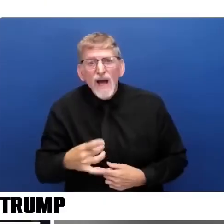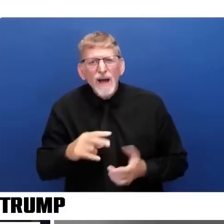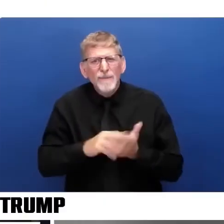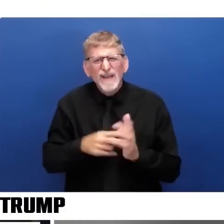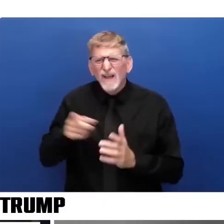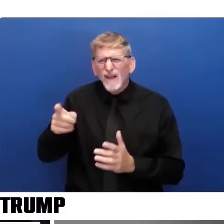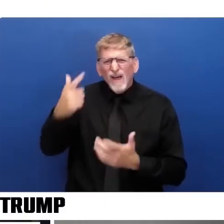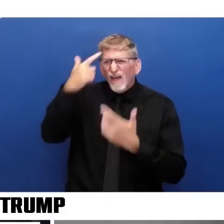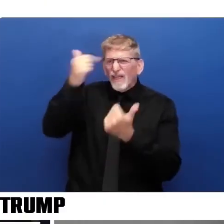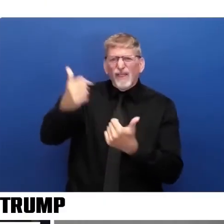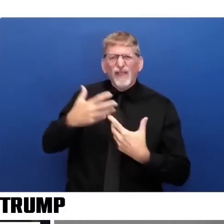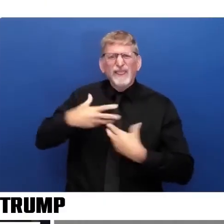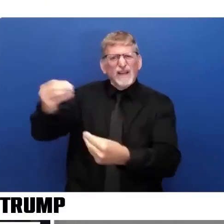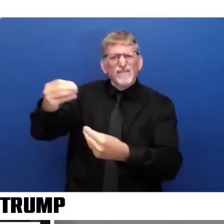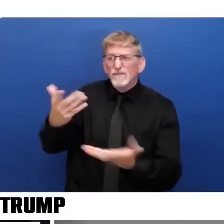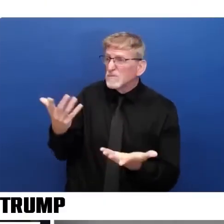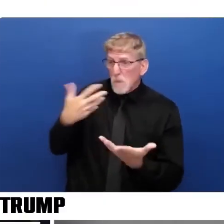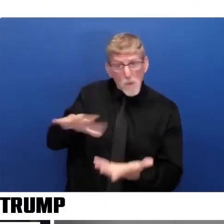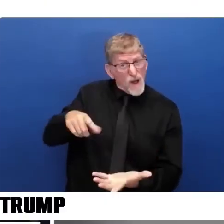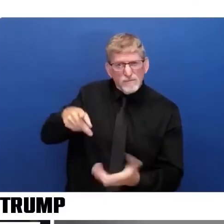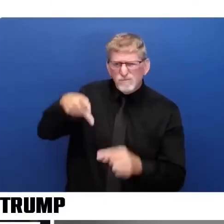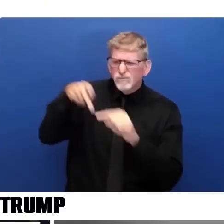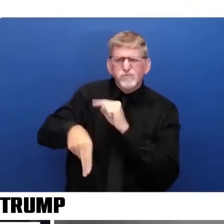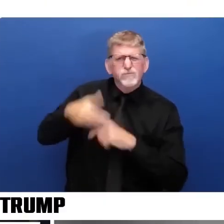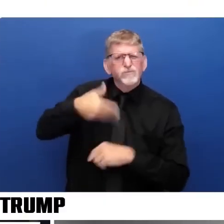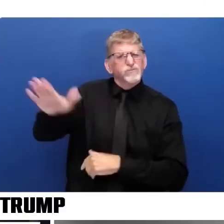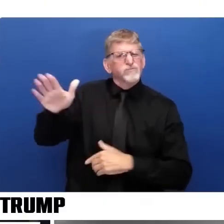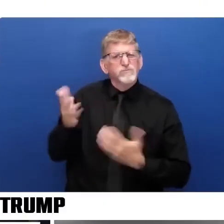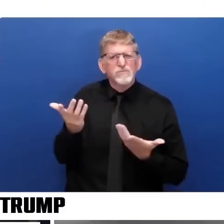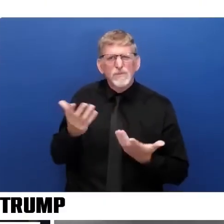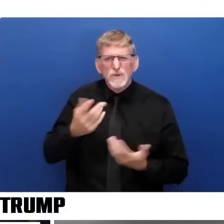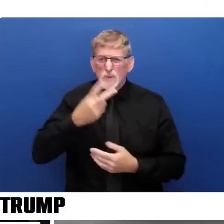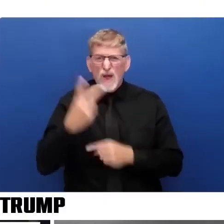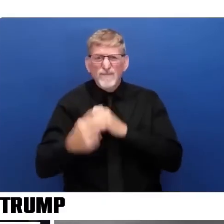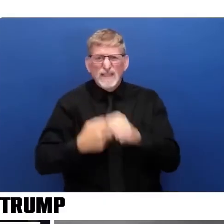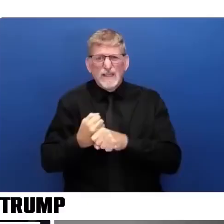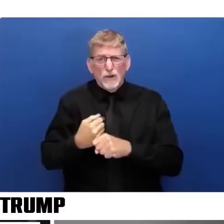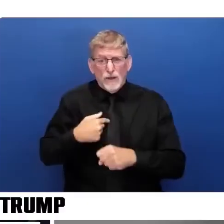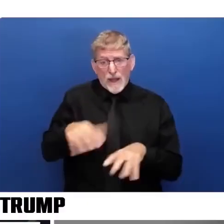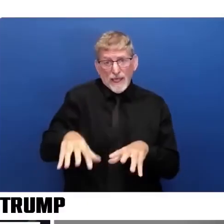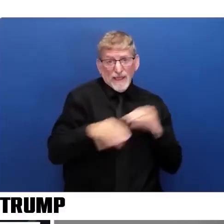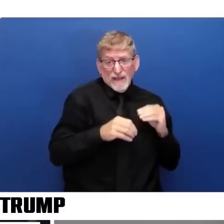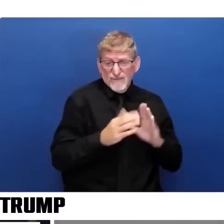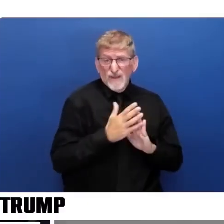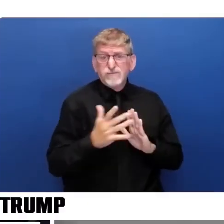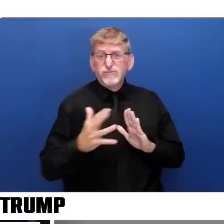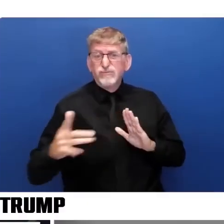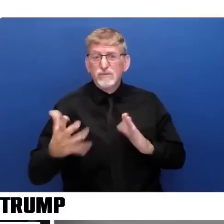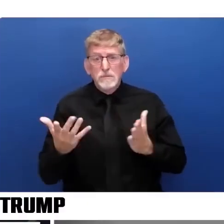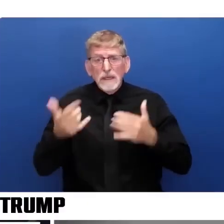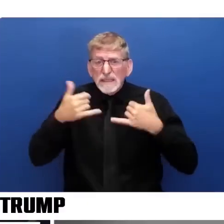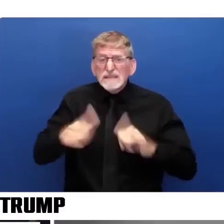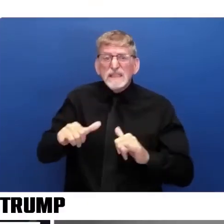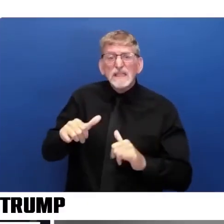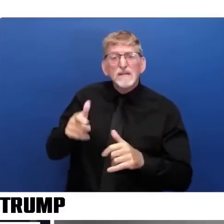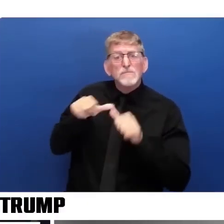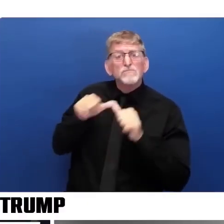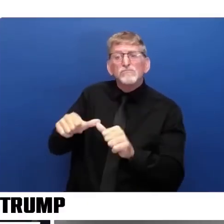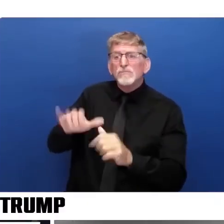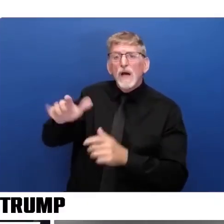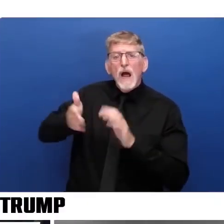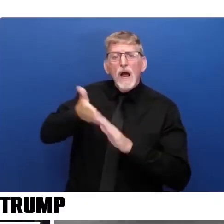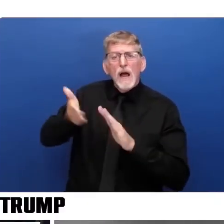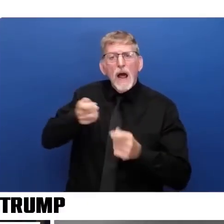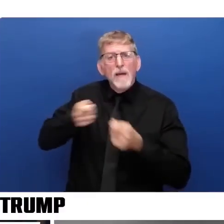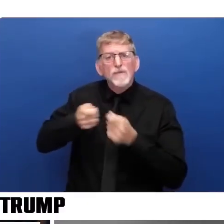the tariffs. But those tariffs are there 3.5 years now under their administration. We are going to take in billions of